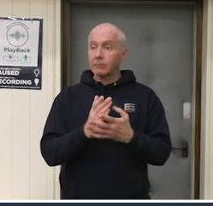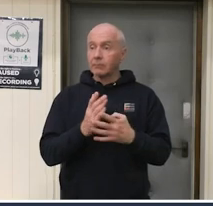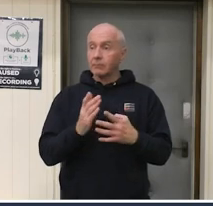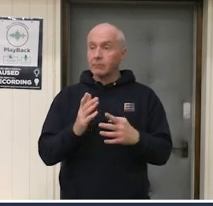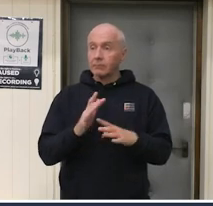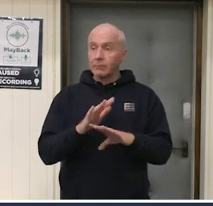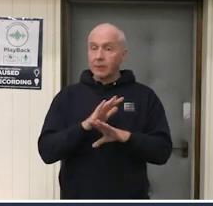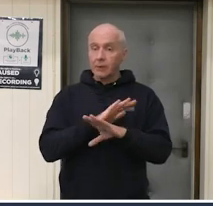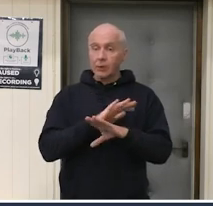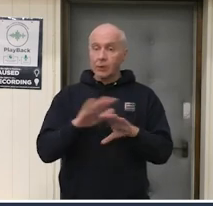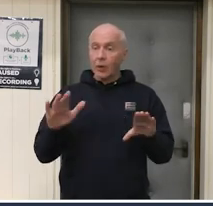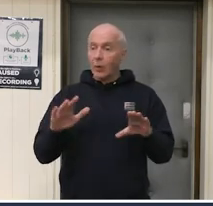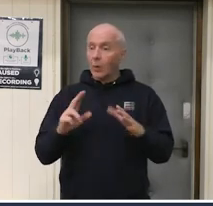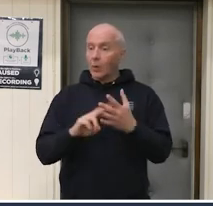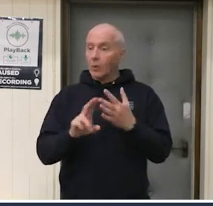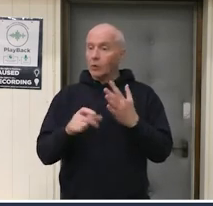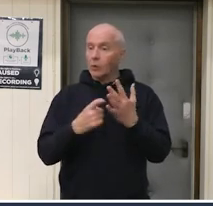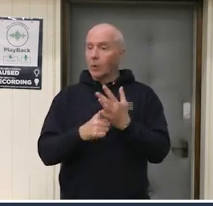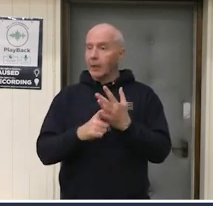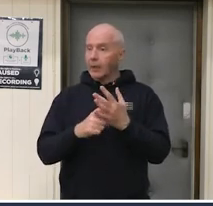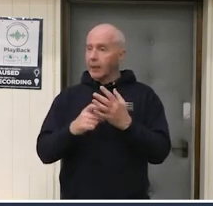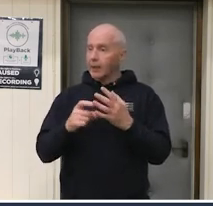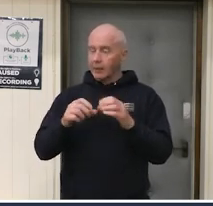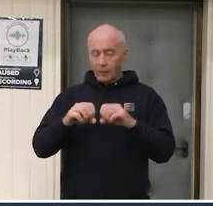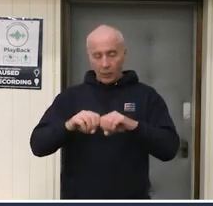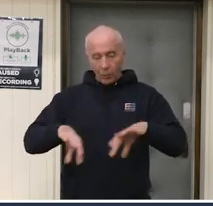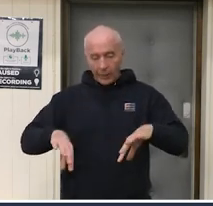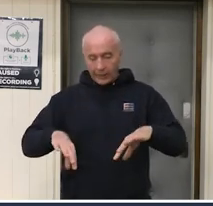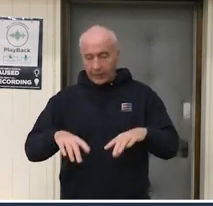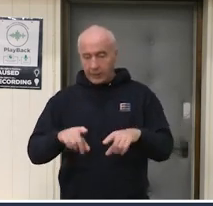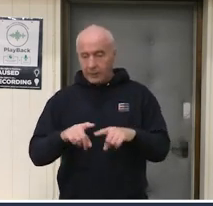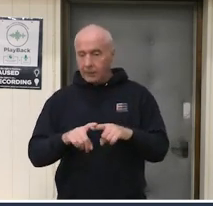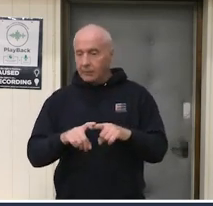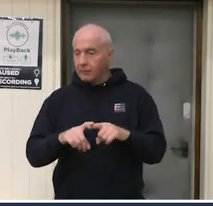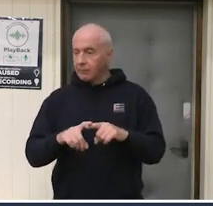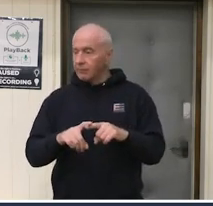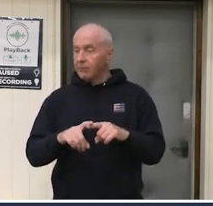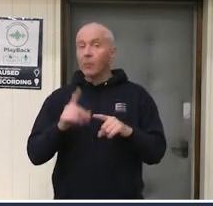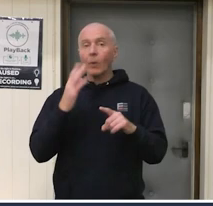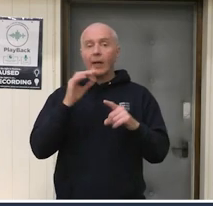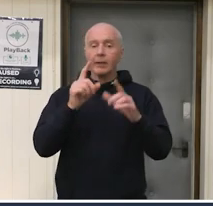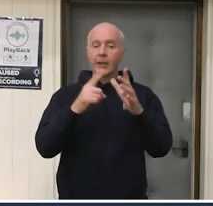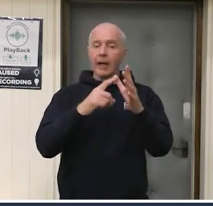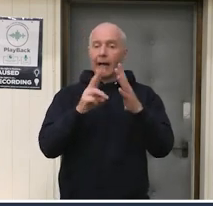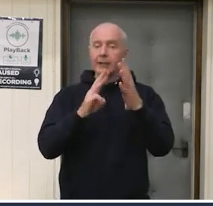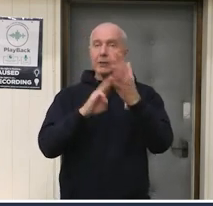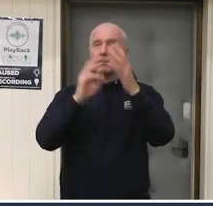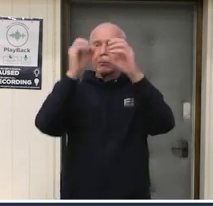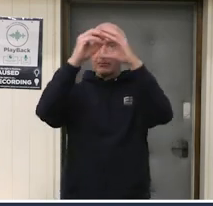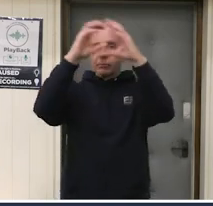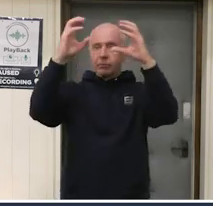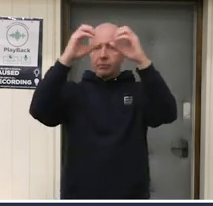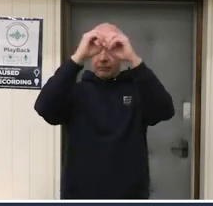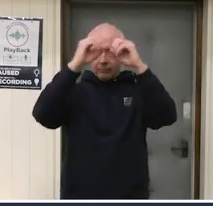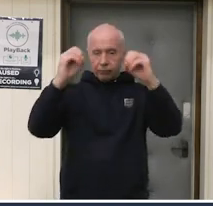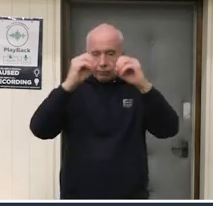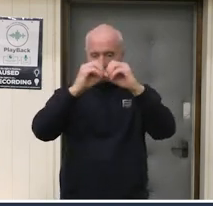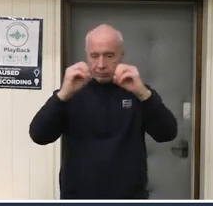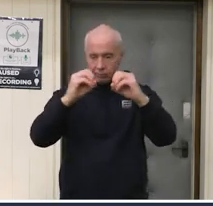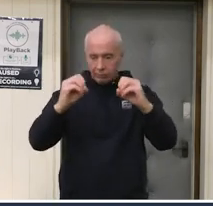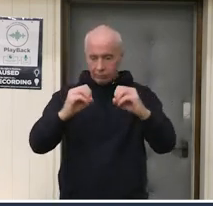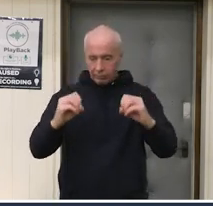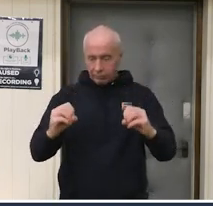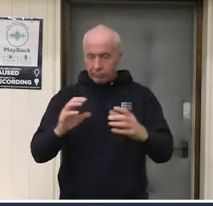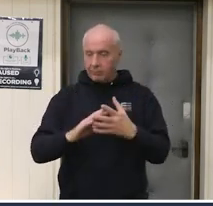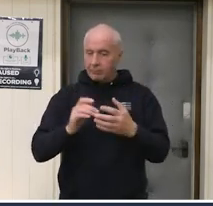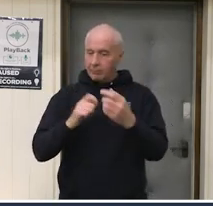waste produced. As soon as you start monkeying around with the atom, you will get some, right? In our case, what happens is these neutrons are going out